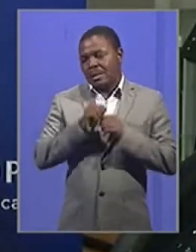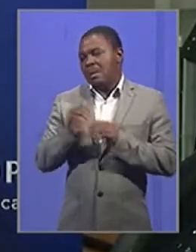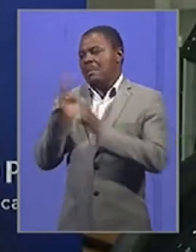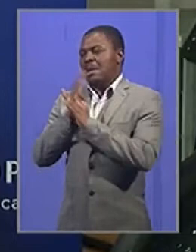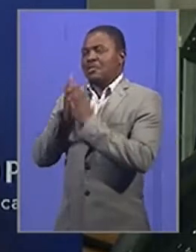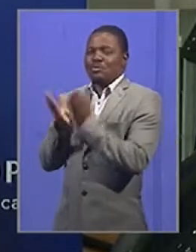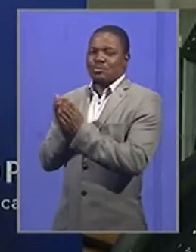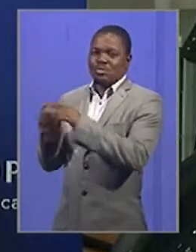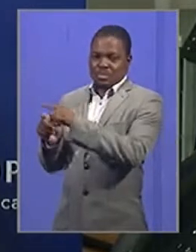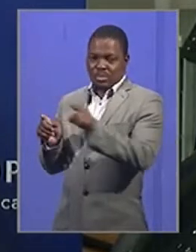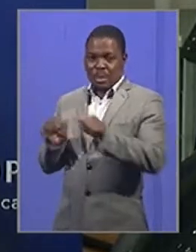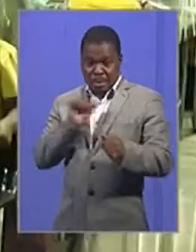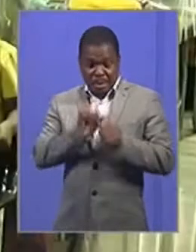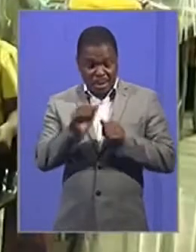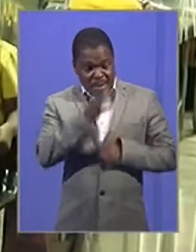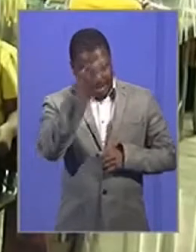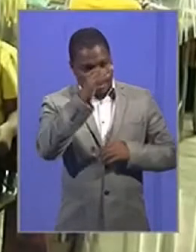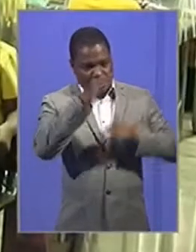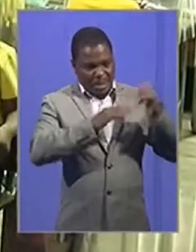don't have be able it in